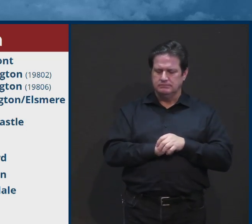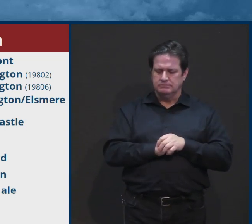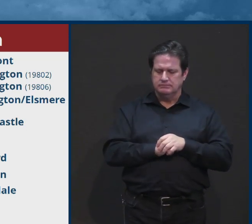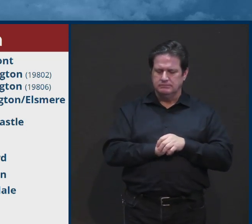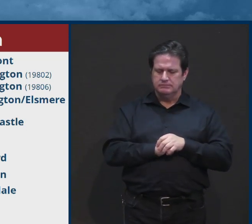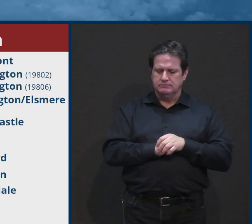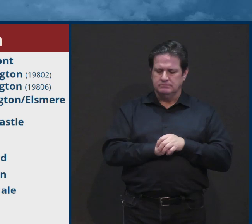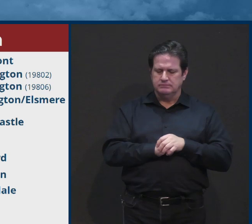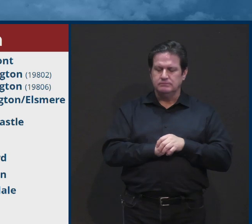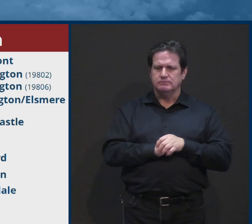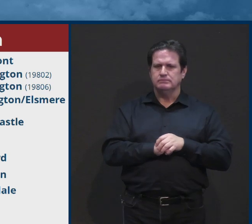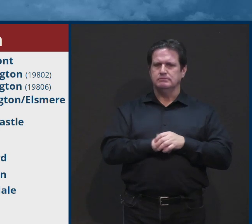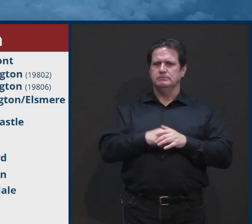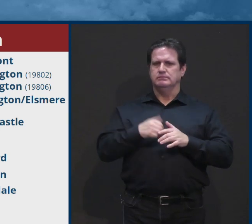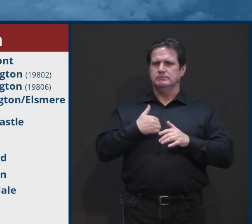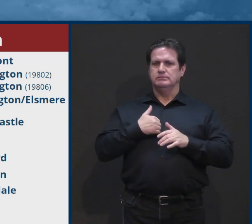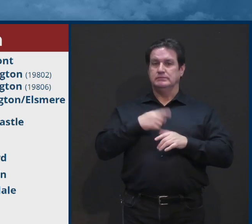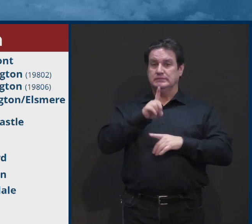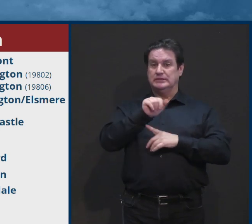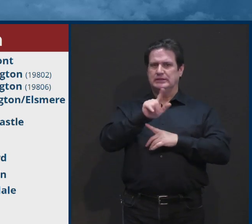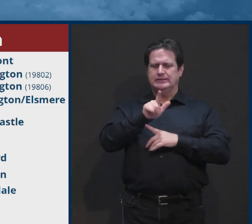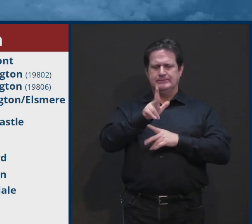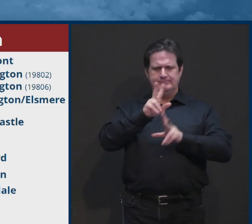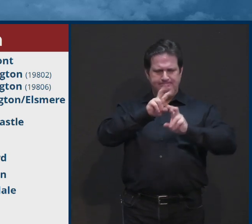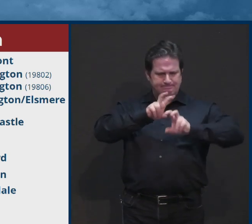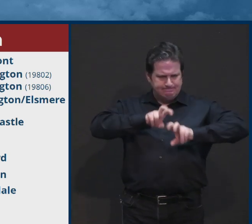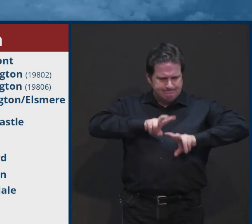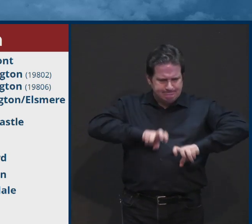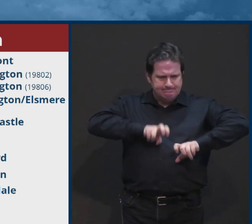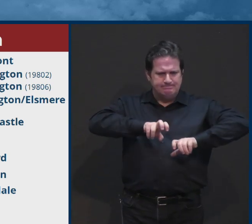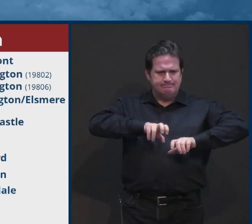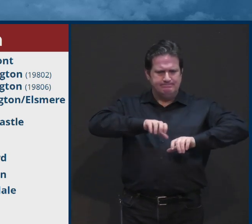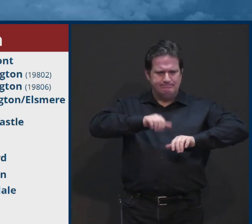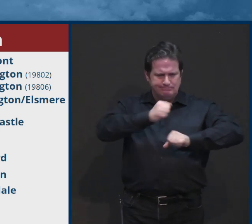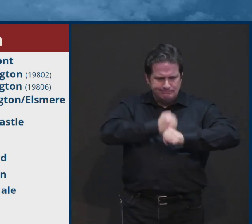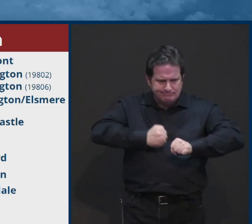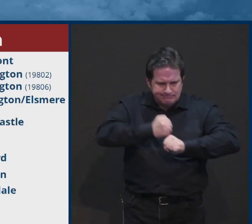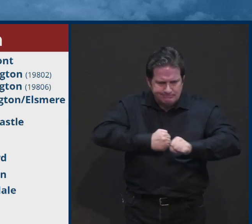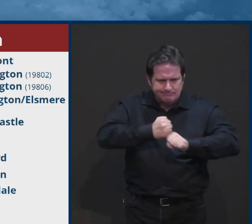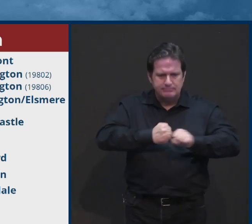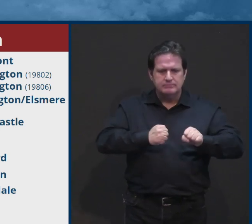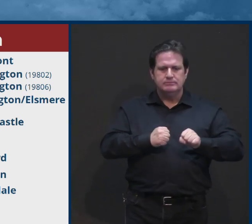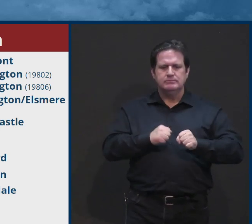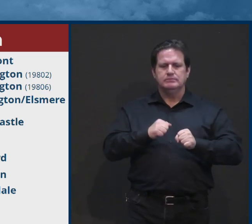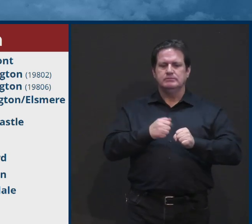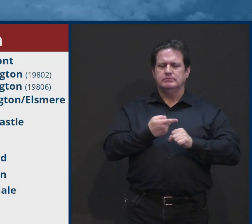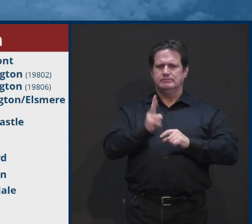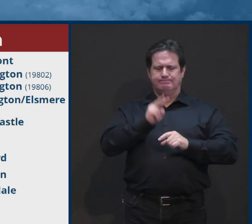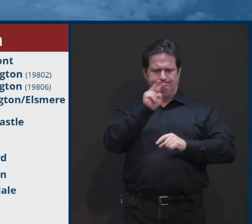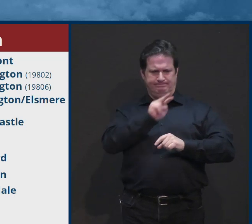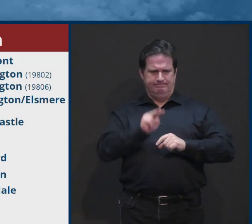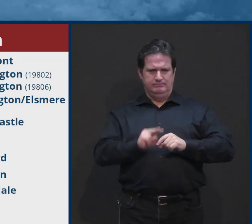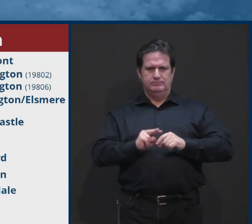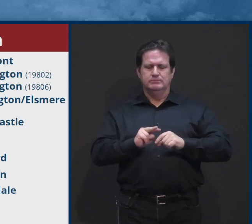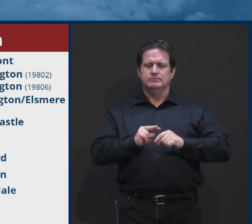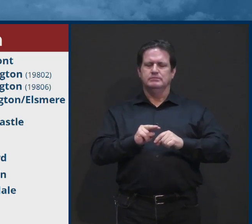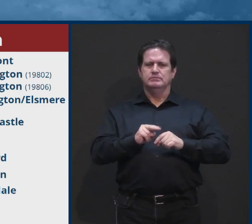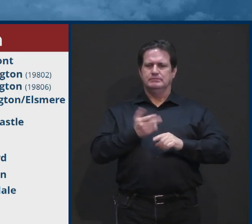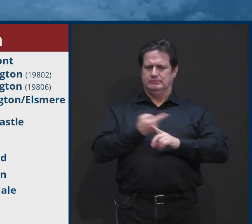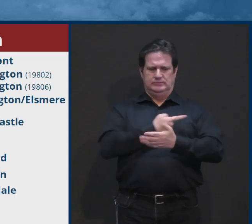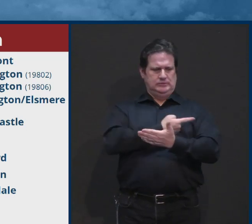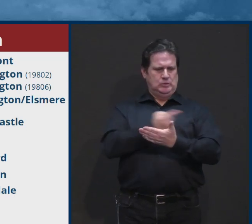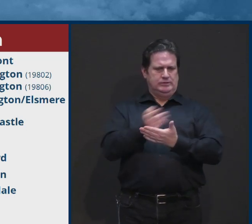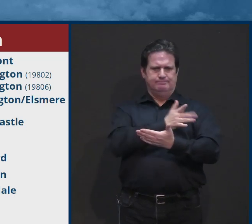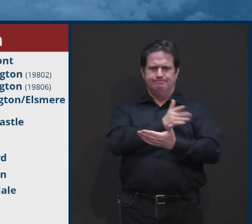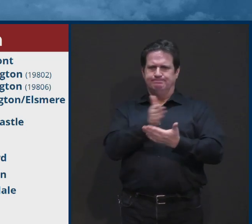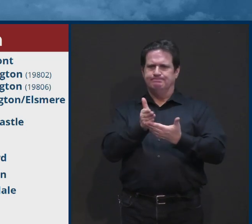As you can tell, I spend a lot of time with our data, and as I was a couple days ago looking at how the past week